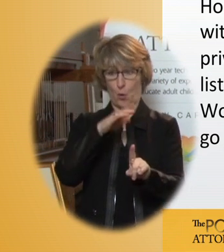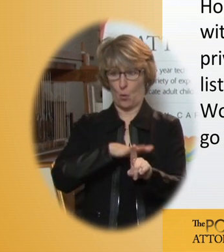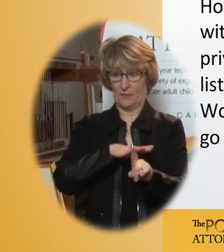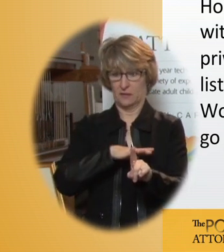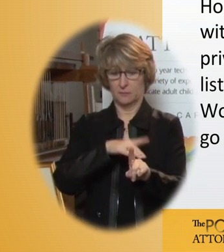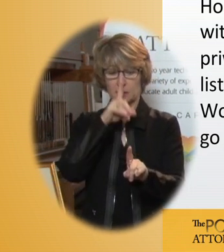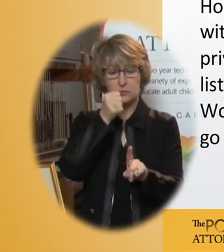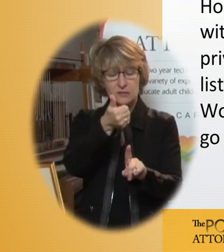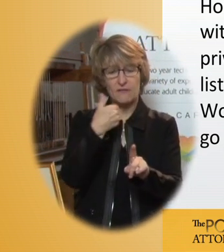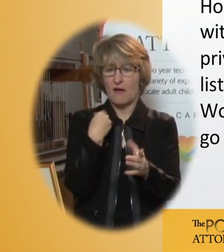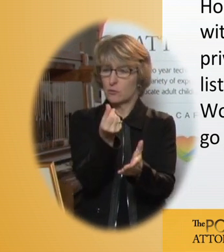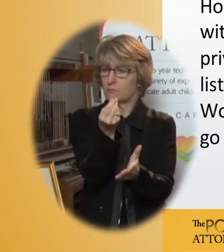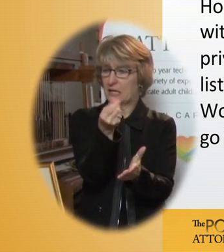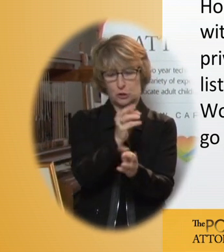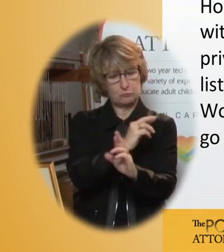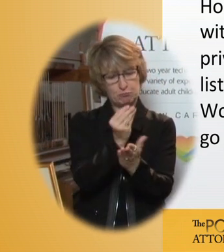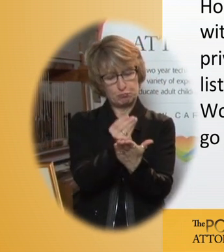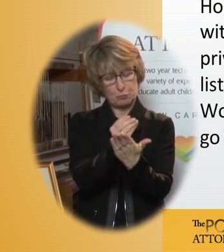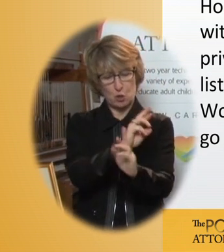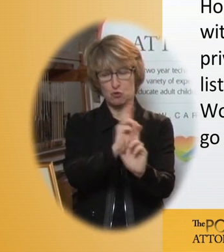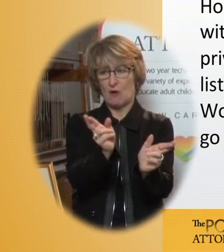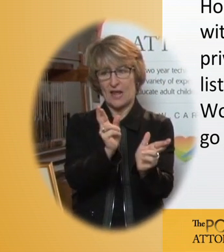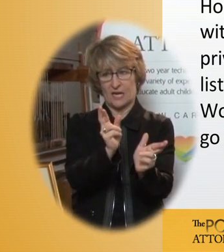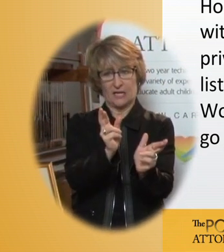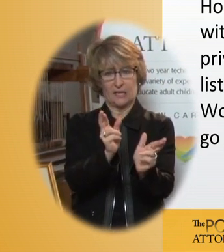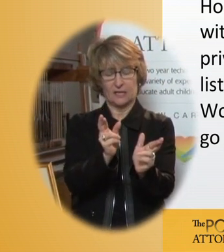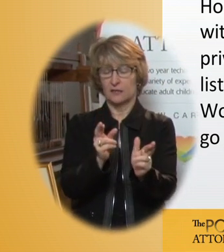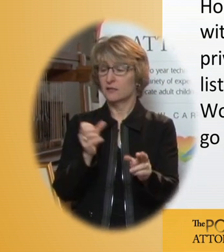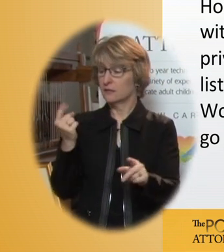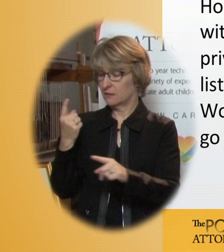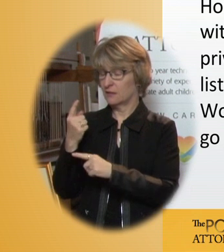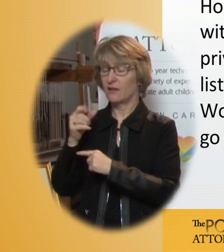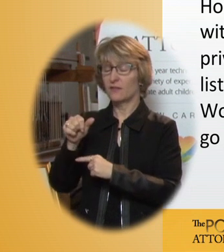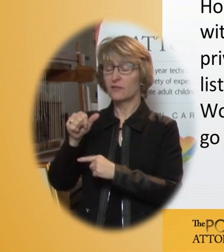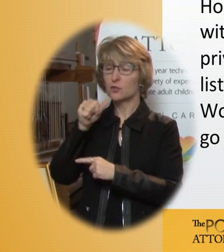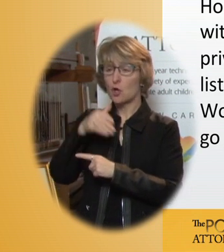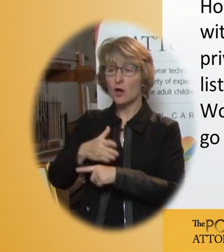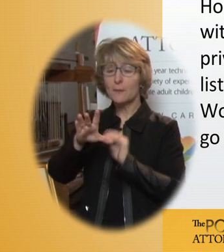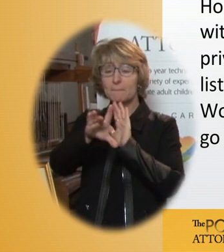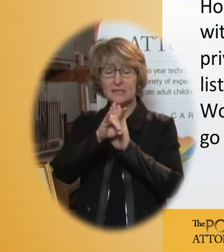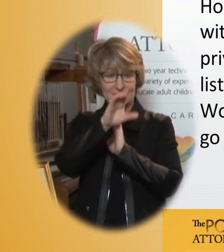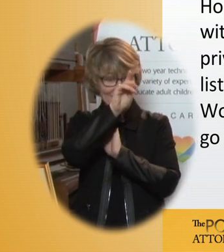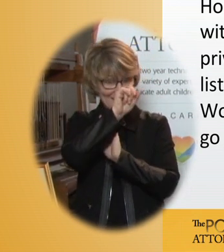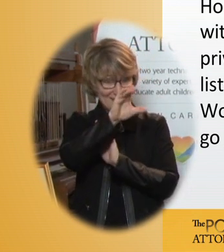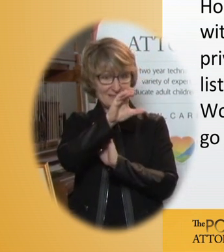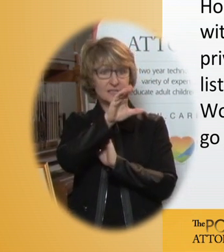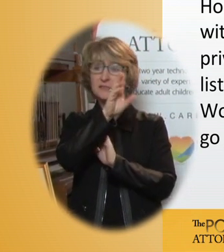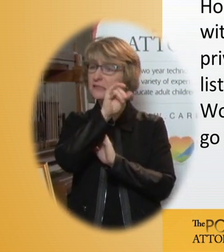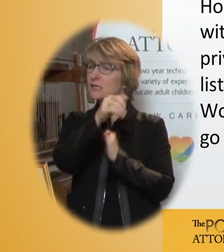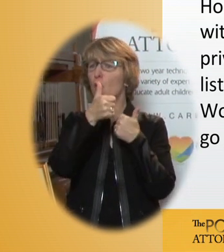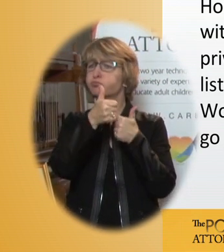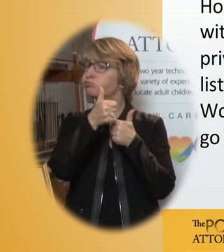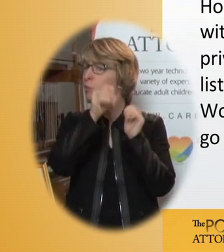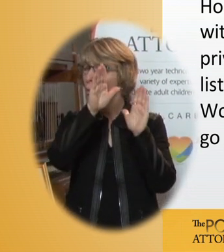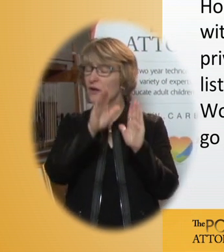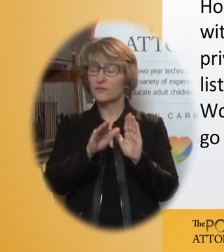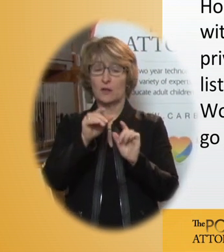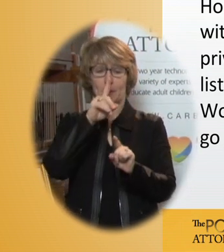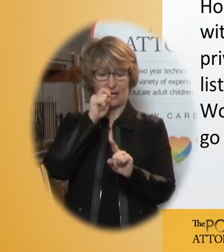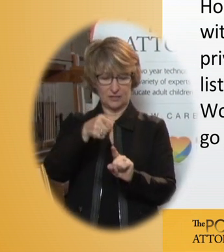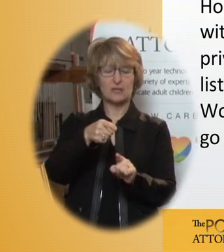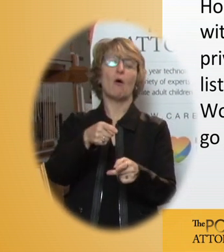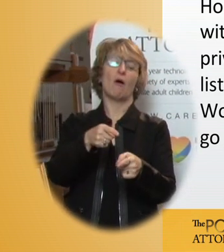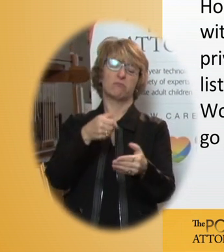be able to do what she did. She did have, CCAC was wonderful. CCAC came in, and because she was